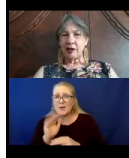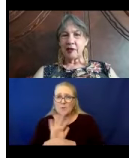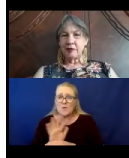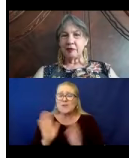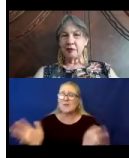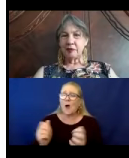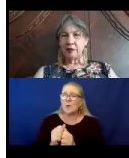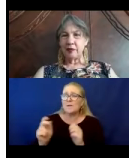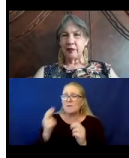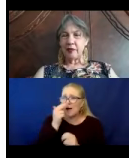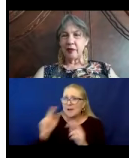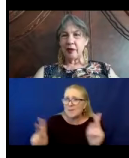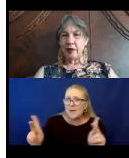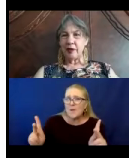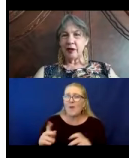socialize,